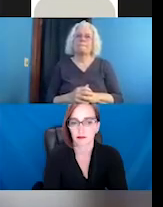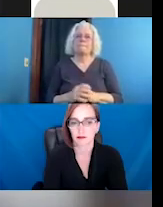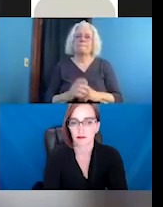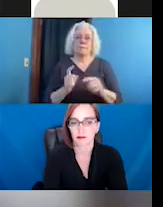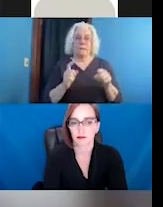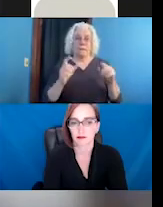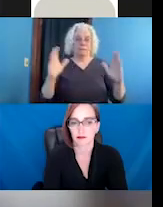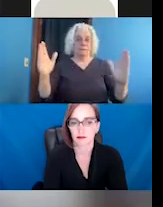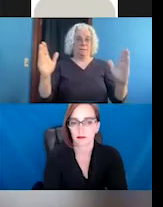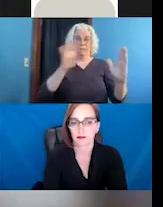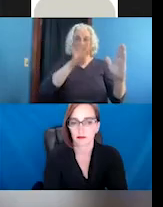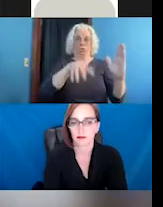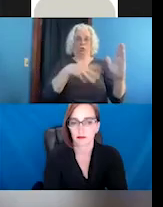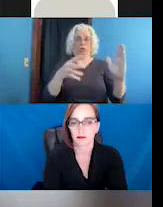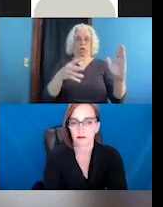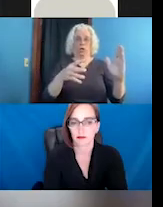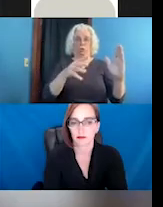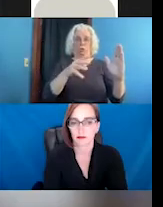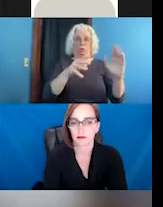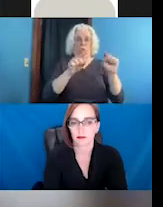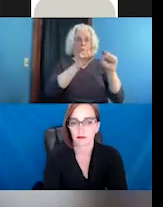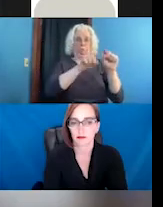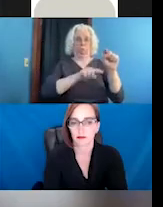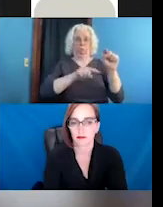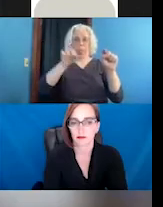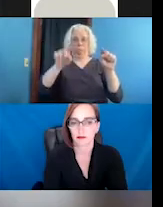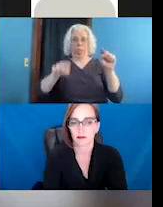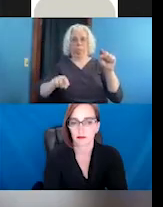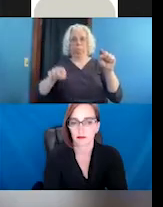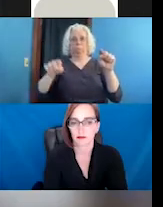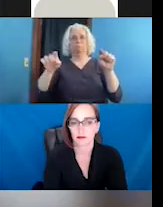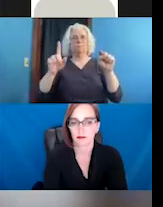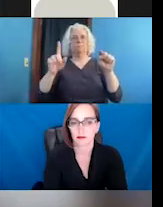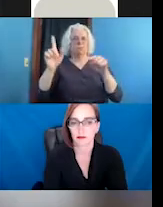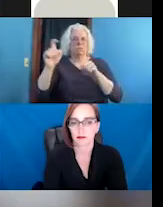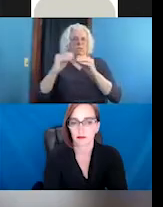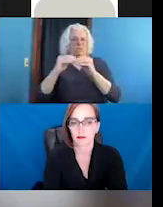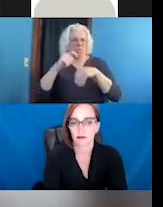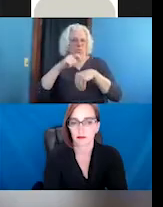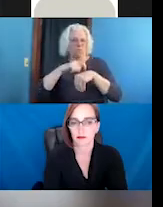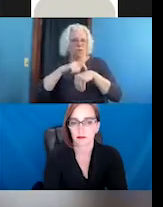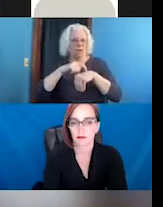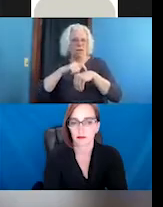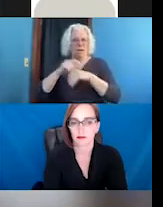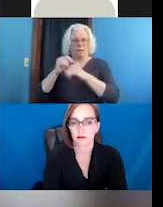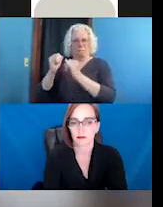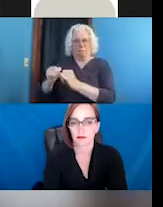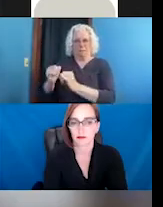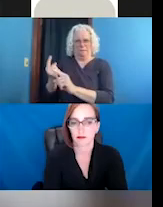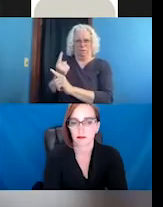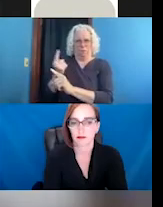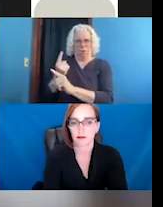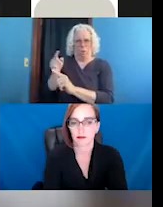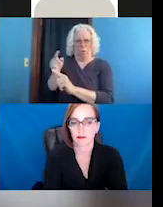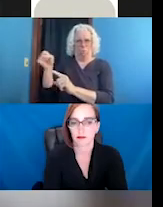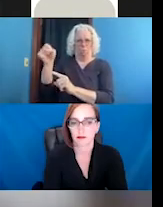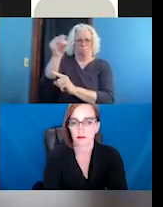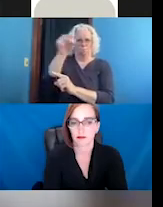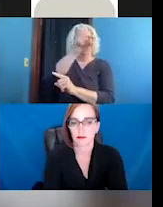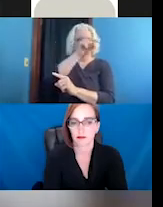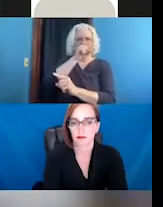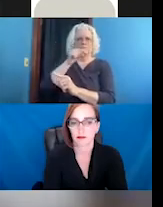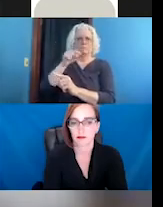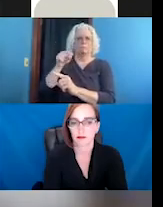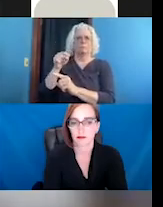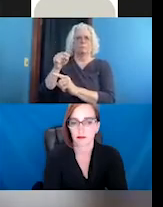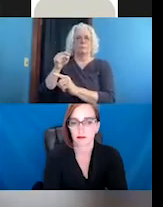chart and really spend a little more time with it offline so that members start to